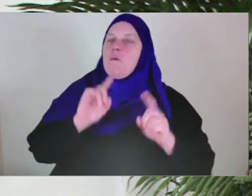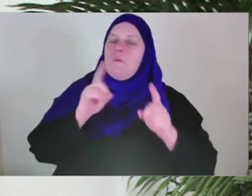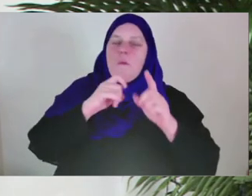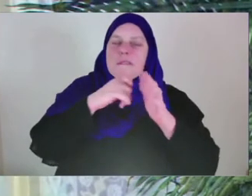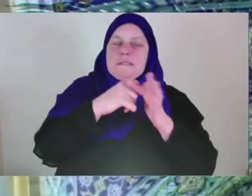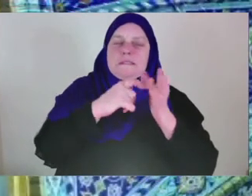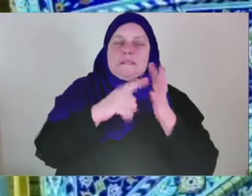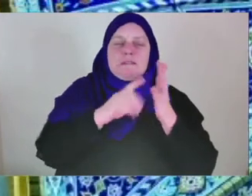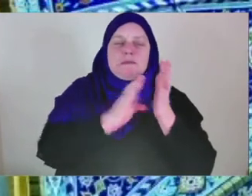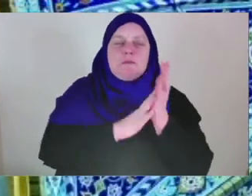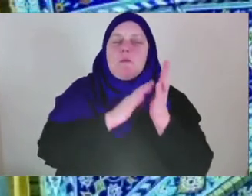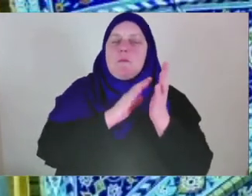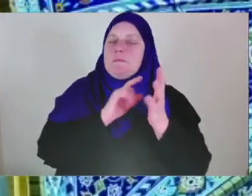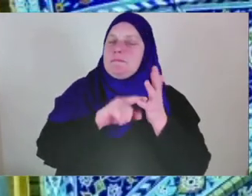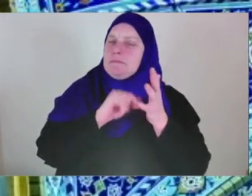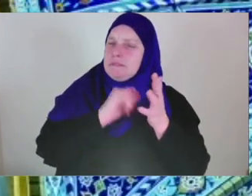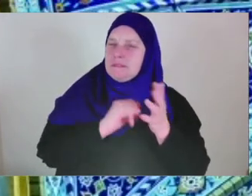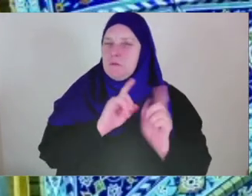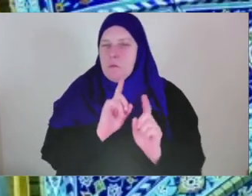please?